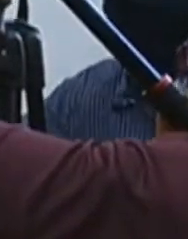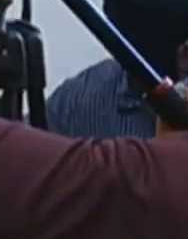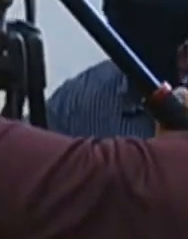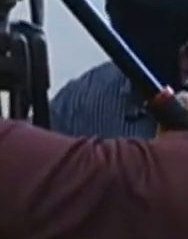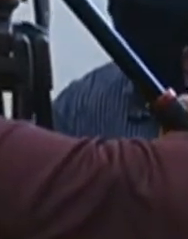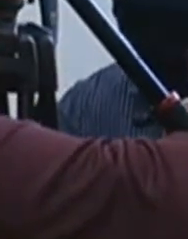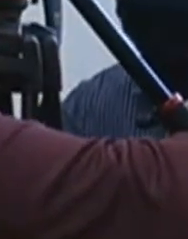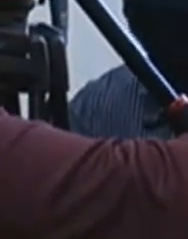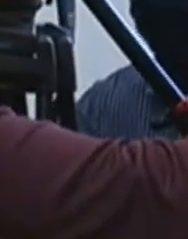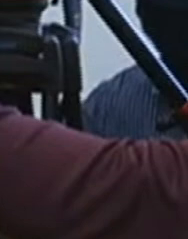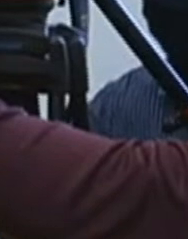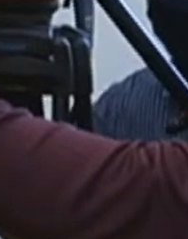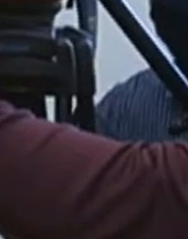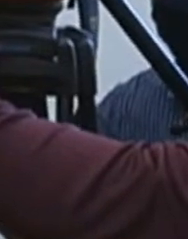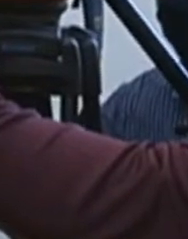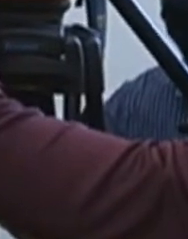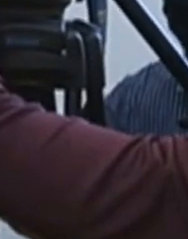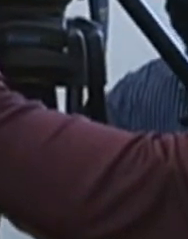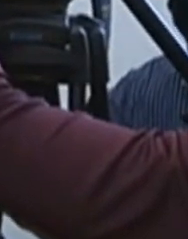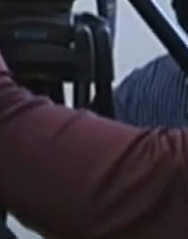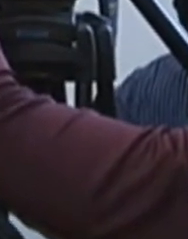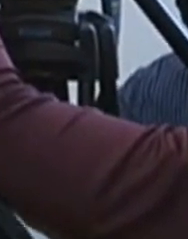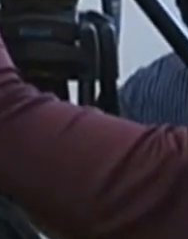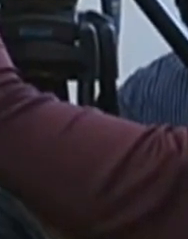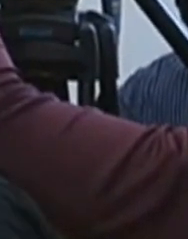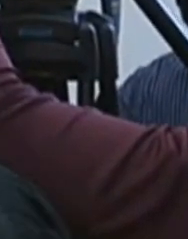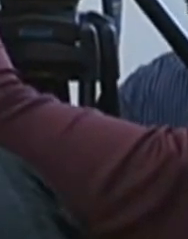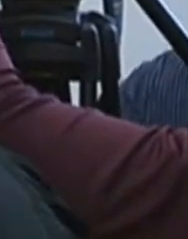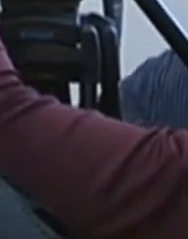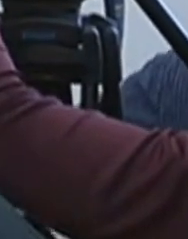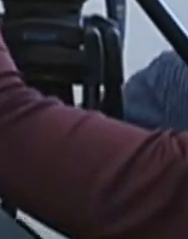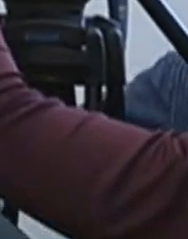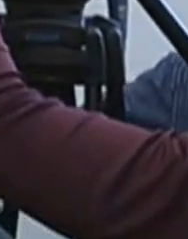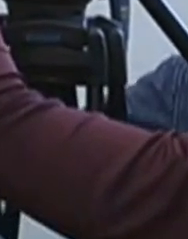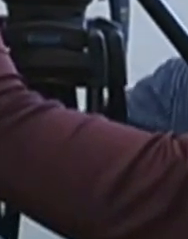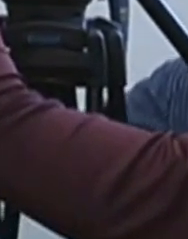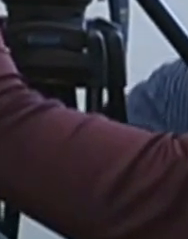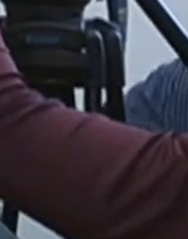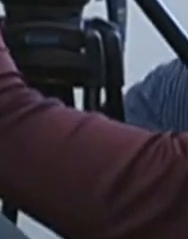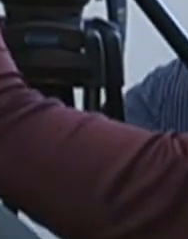the suggested date, Your Ship? 11th of January.